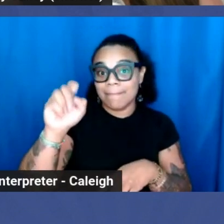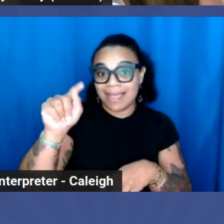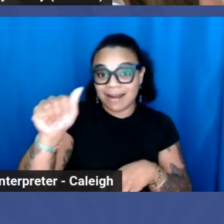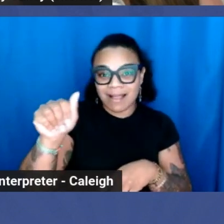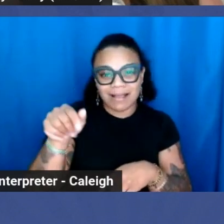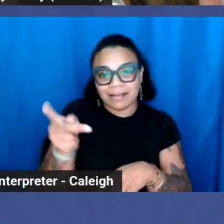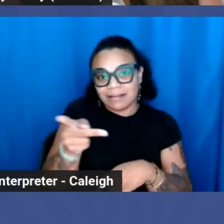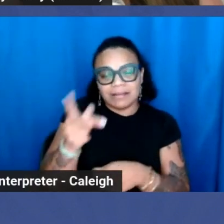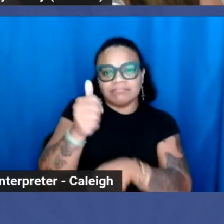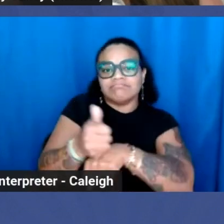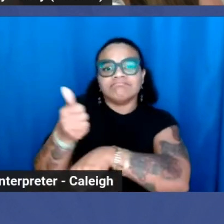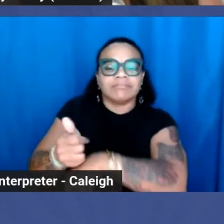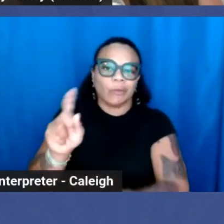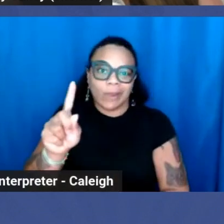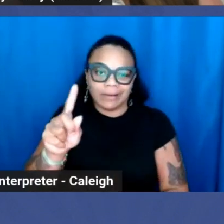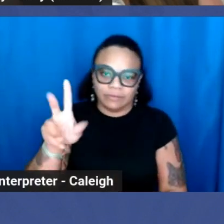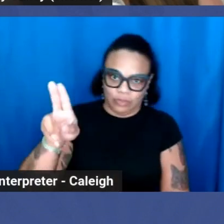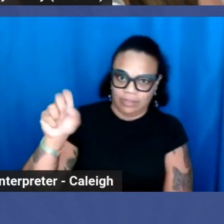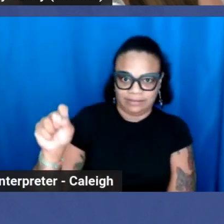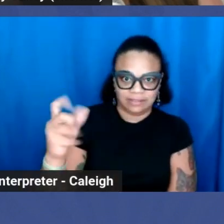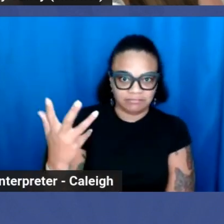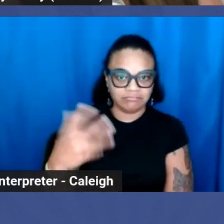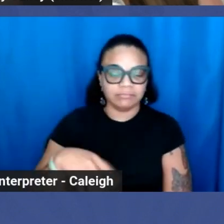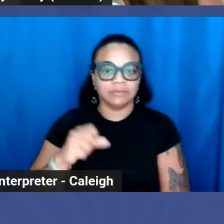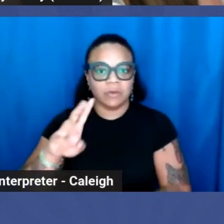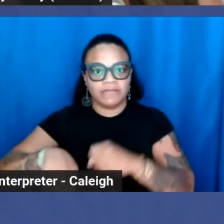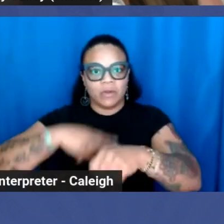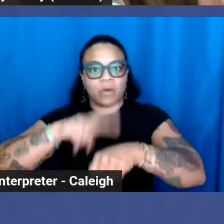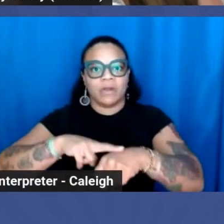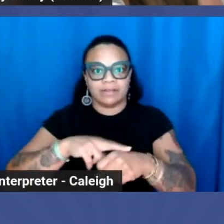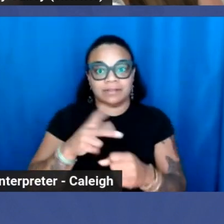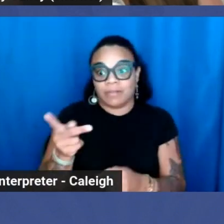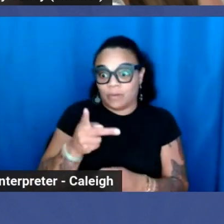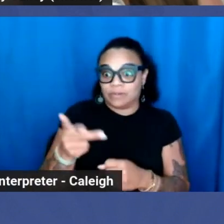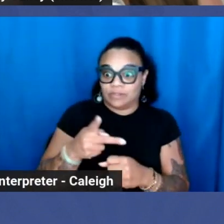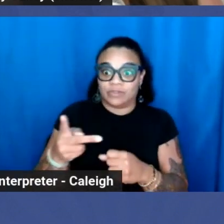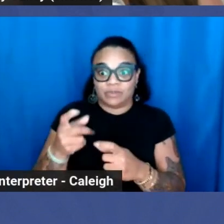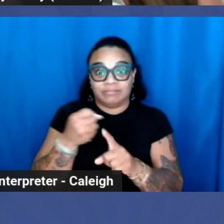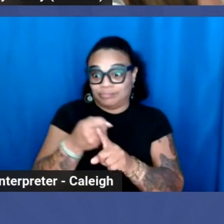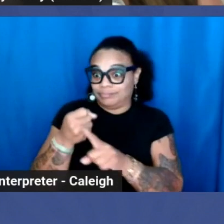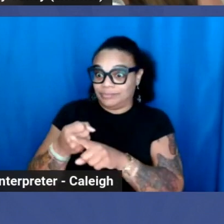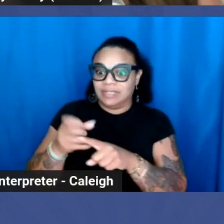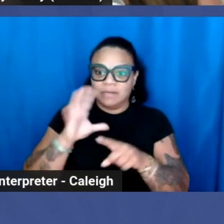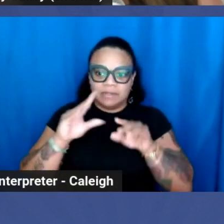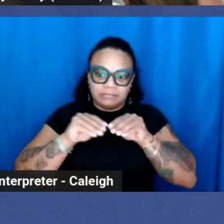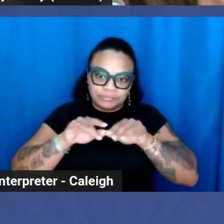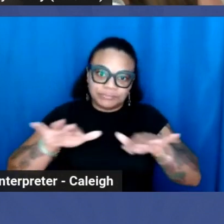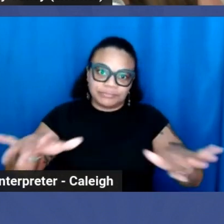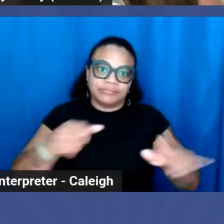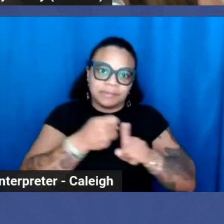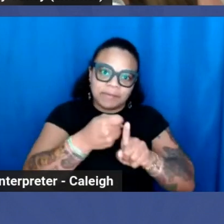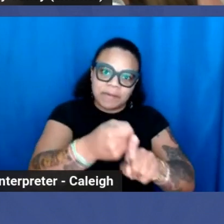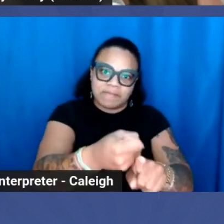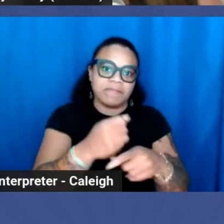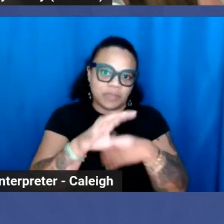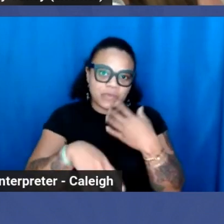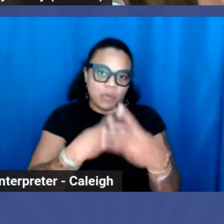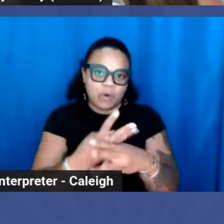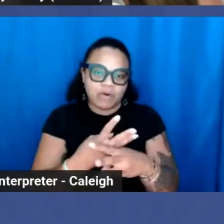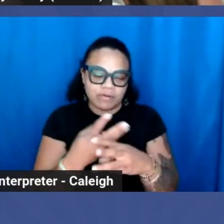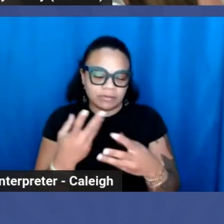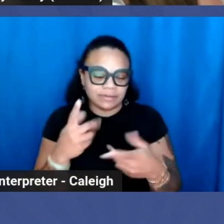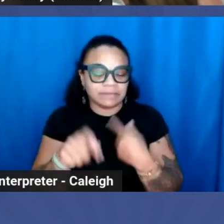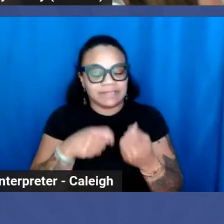United States. So of course it's like a domino effect. So what happens there affects the whole world, at least for